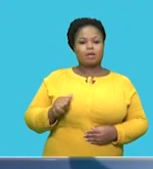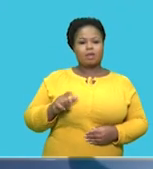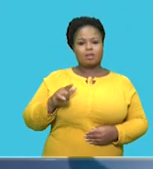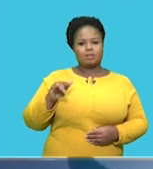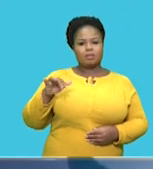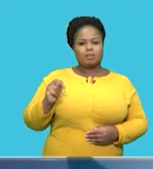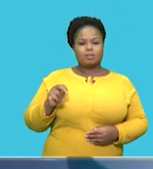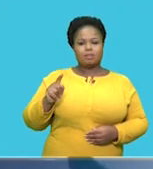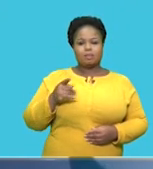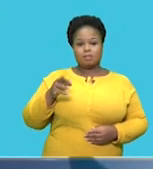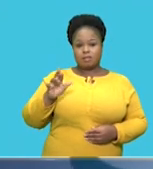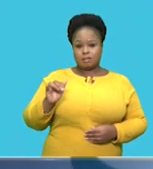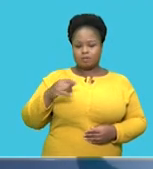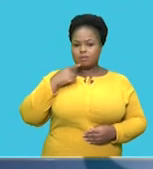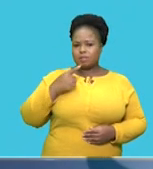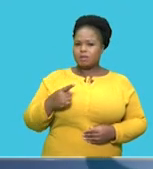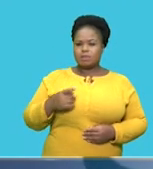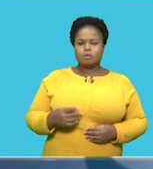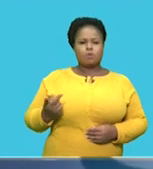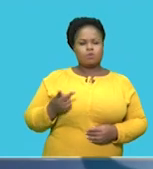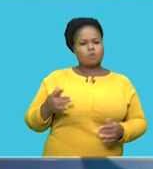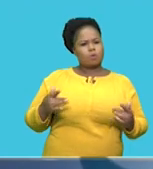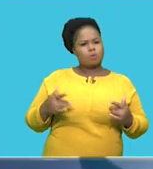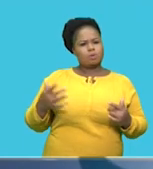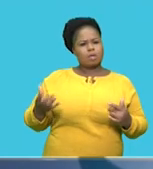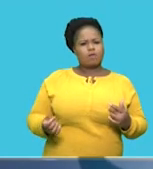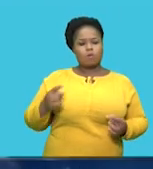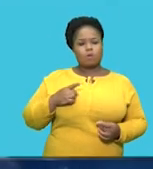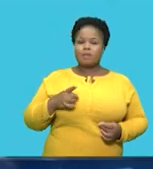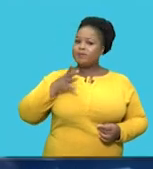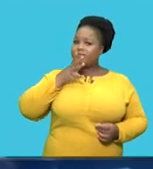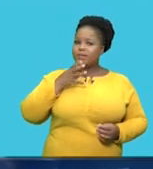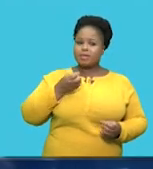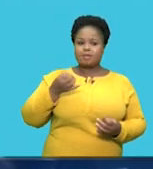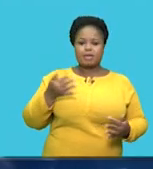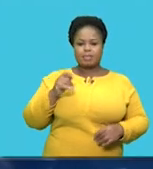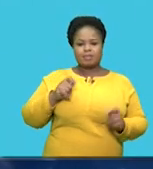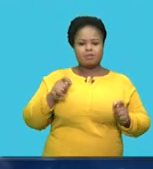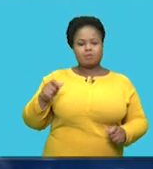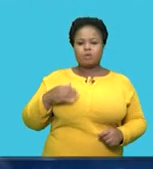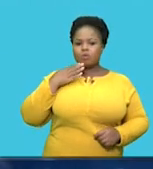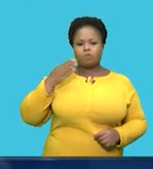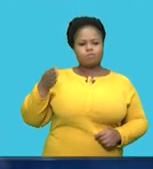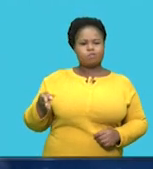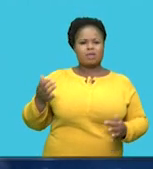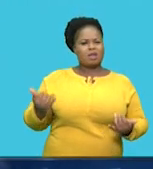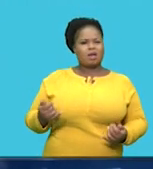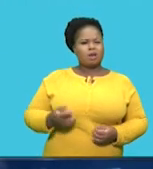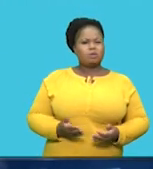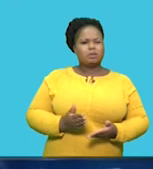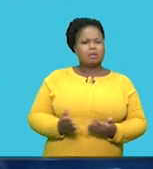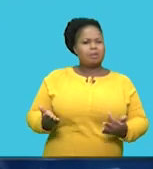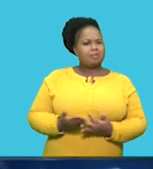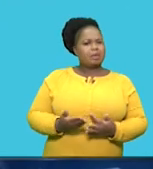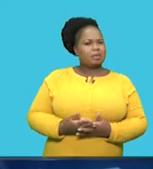Tilly, o boletse ga go sithabetsa maikutlo gore boholo ba palo ya dibini tsa mona lapeng di tlhokagala di gafa ka